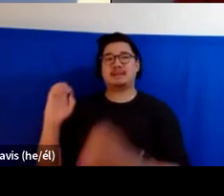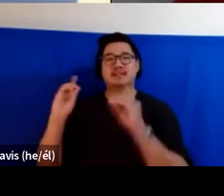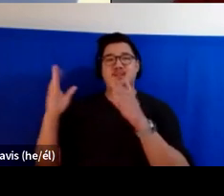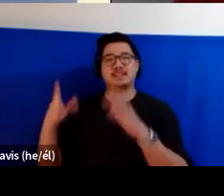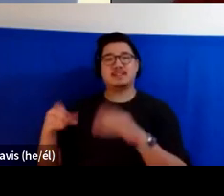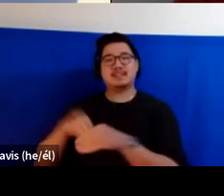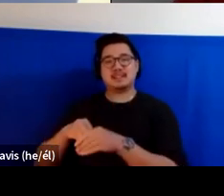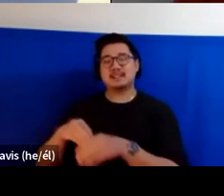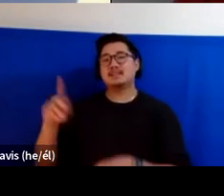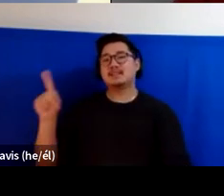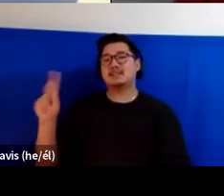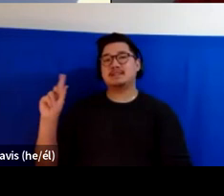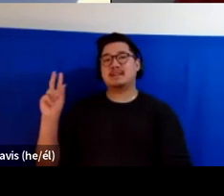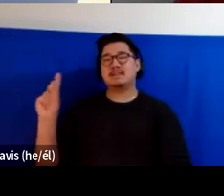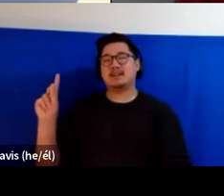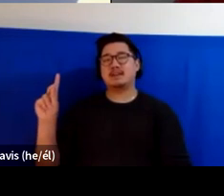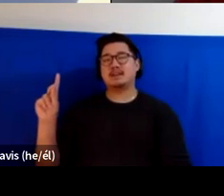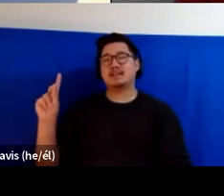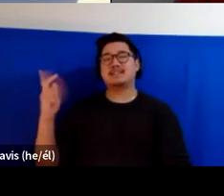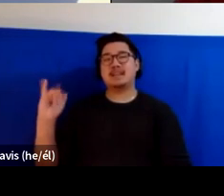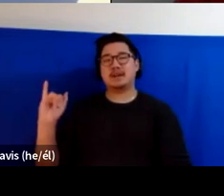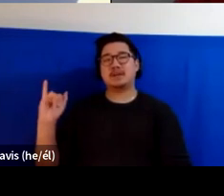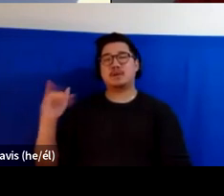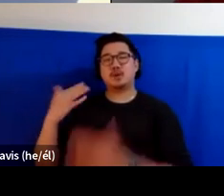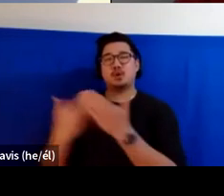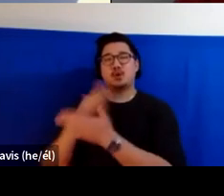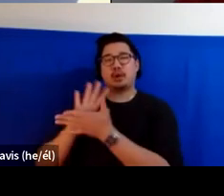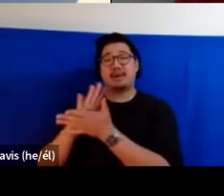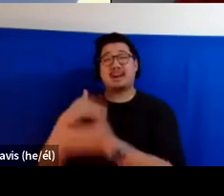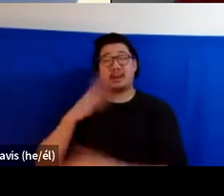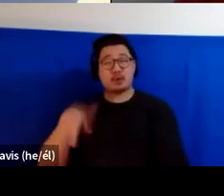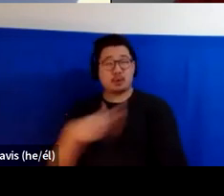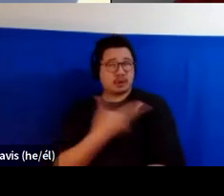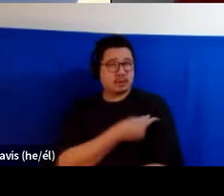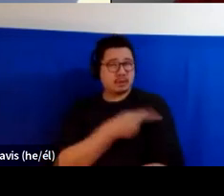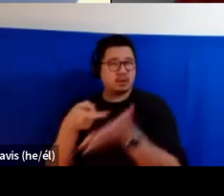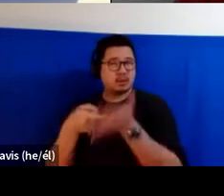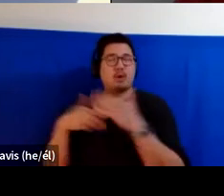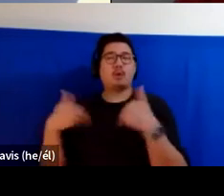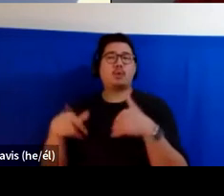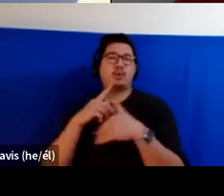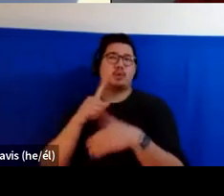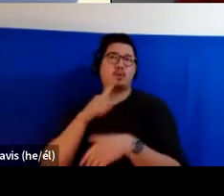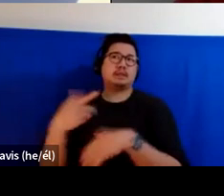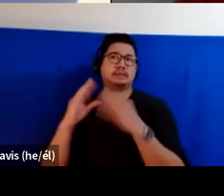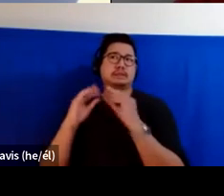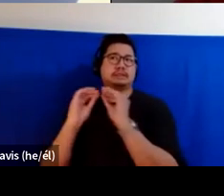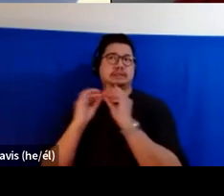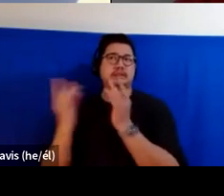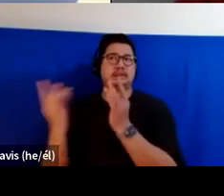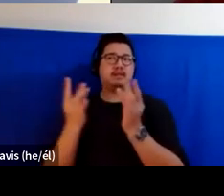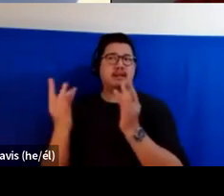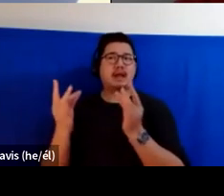academy i know the vaccine mandate is a difficult and decisive issue and i want to speak about how it will play out at